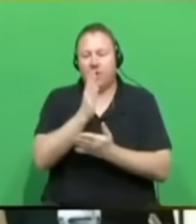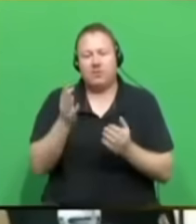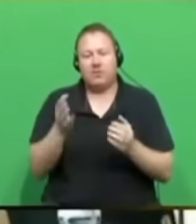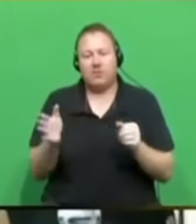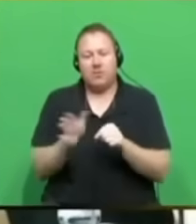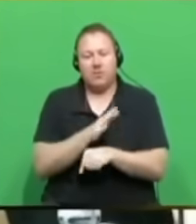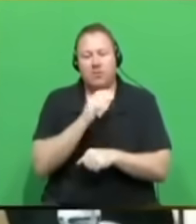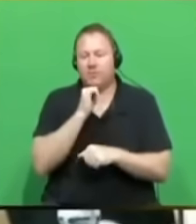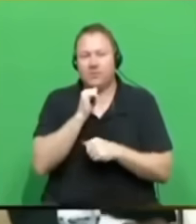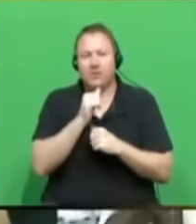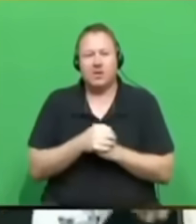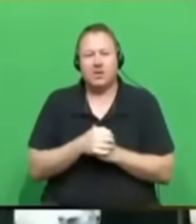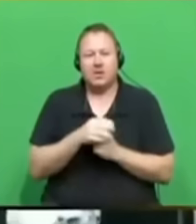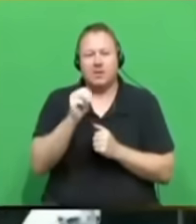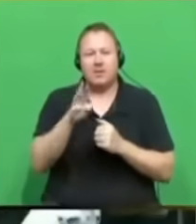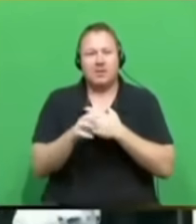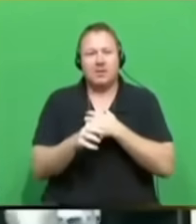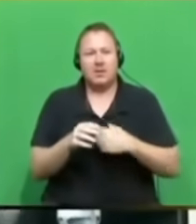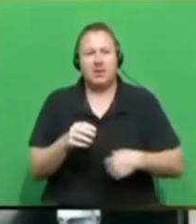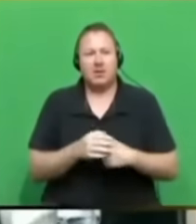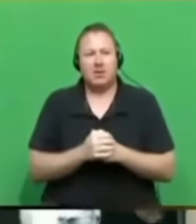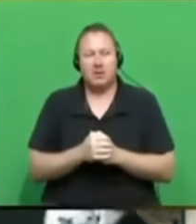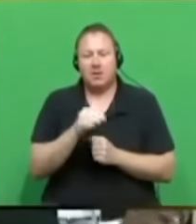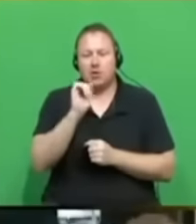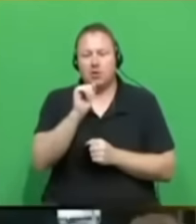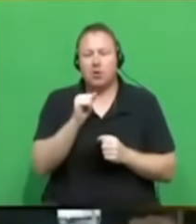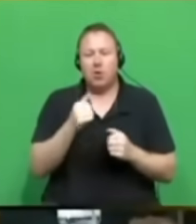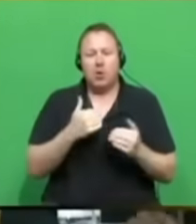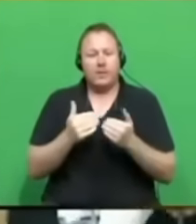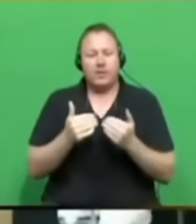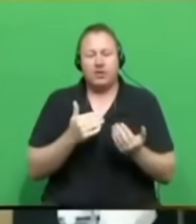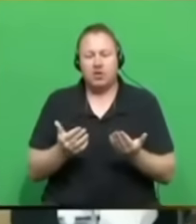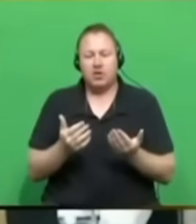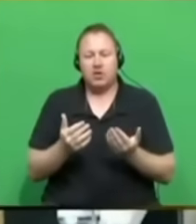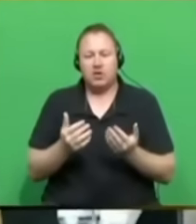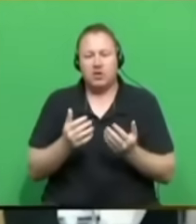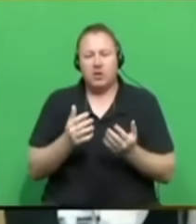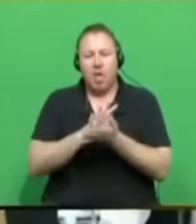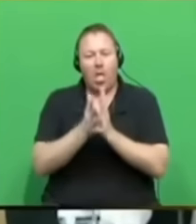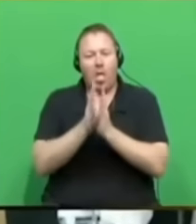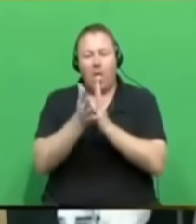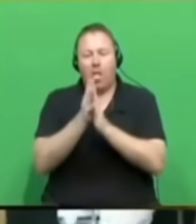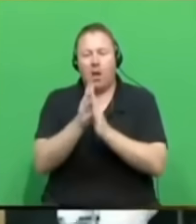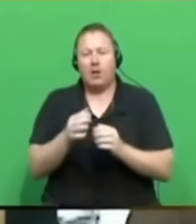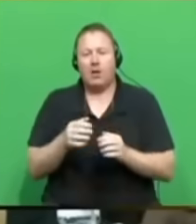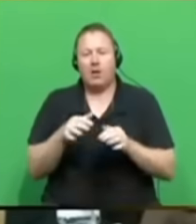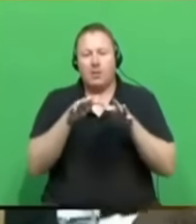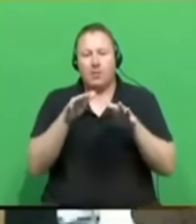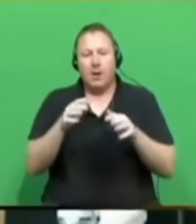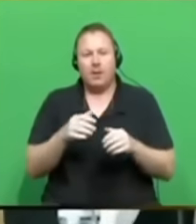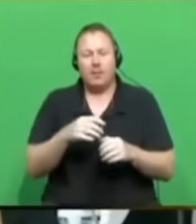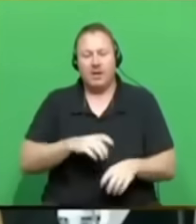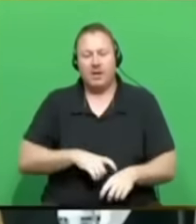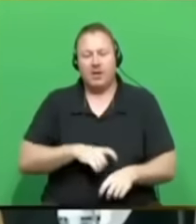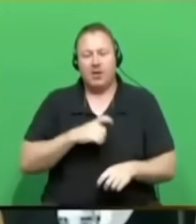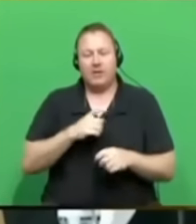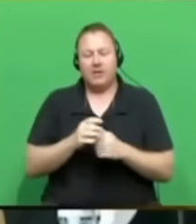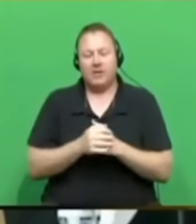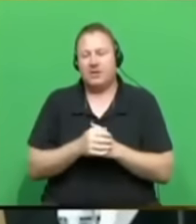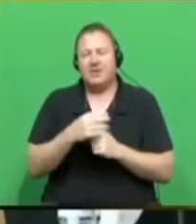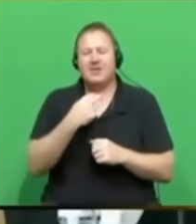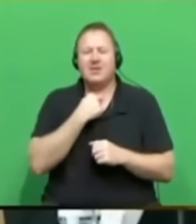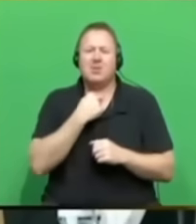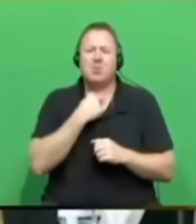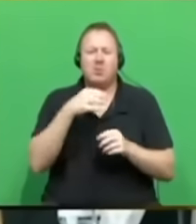President, your administration has squandered so much public goodwill to become the biggest disappointment of our